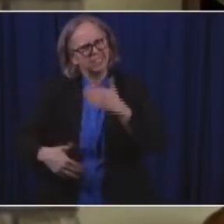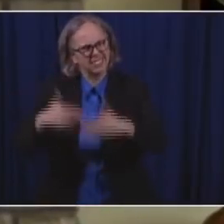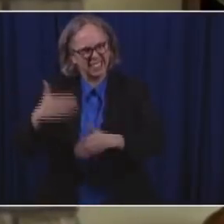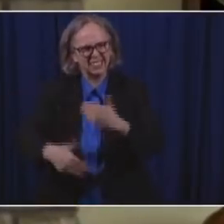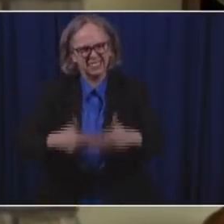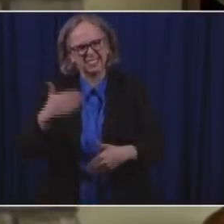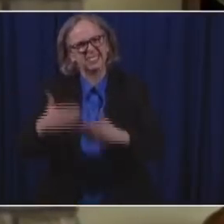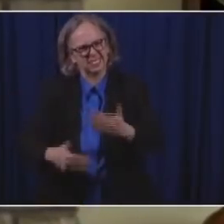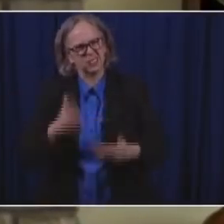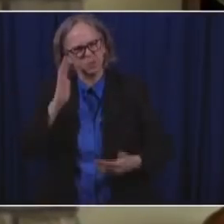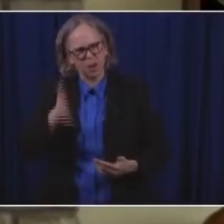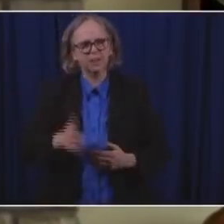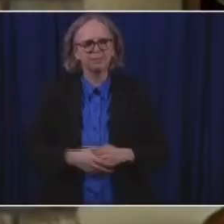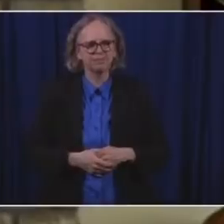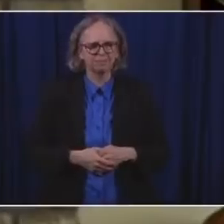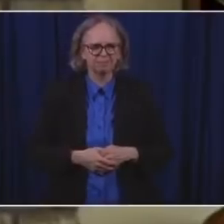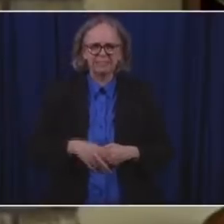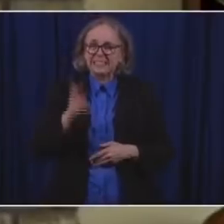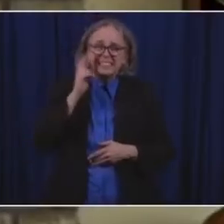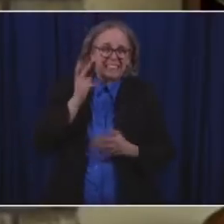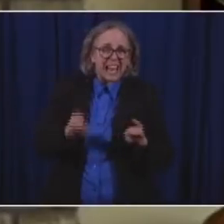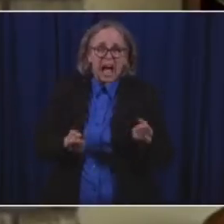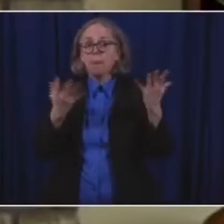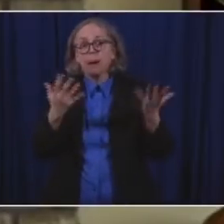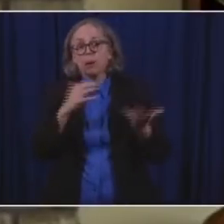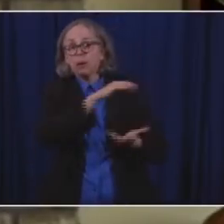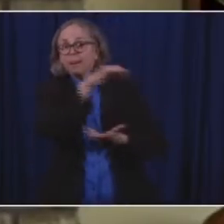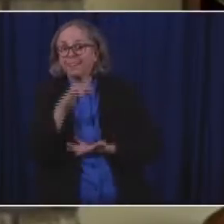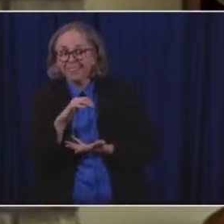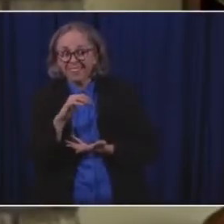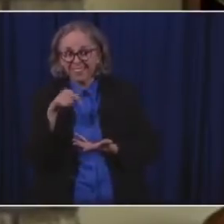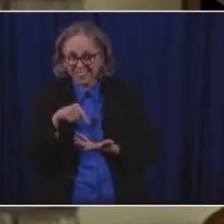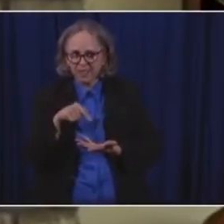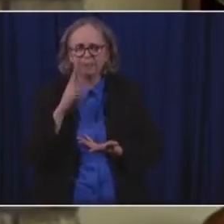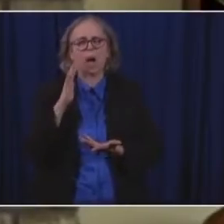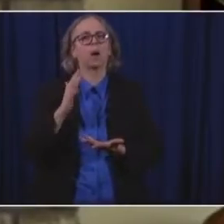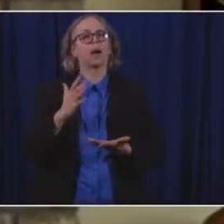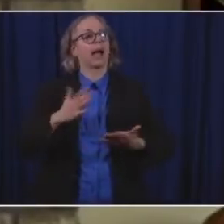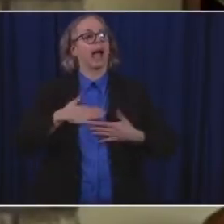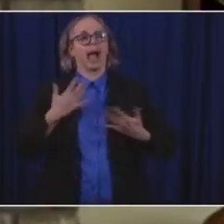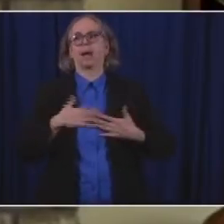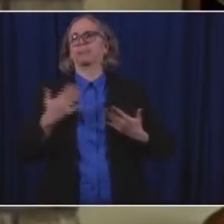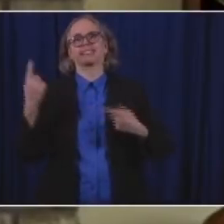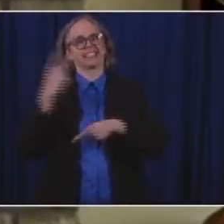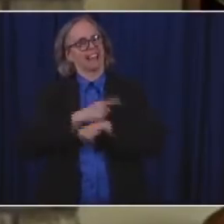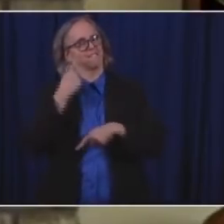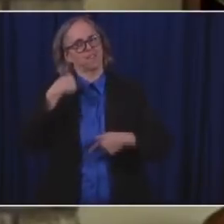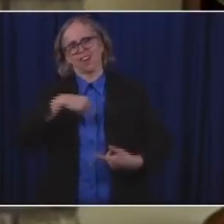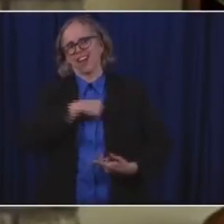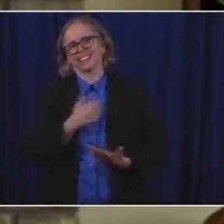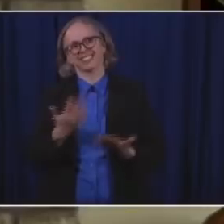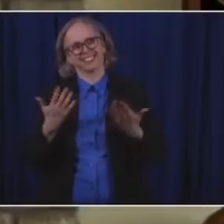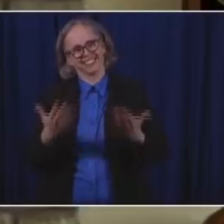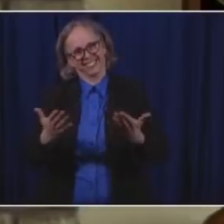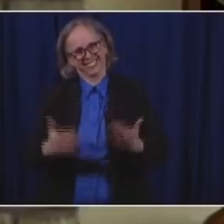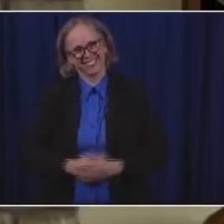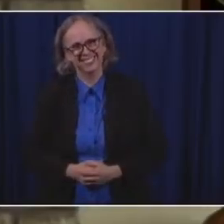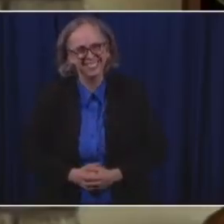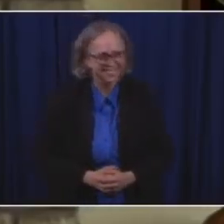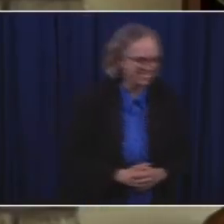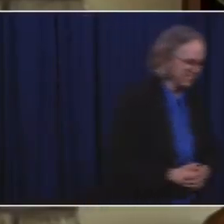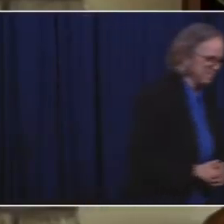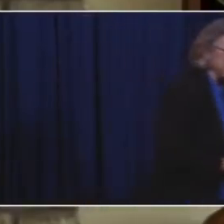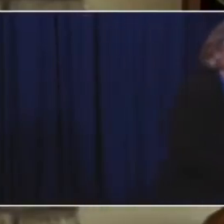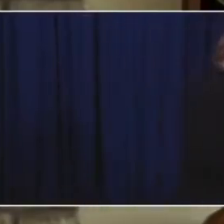we get when we get it. But that'll be a happy day too. And the second question I have is regarding something you